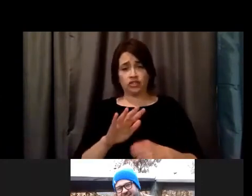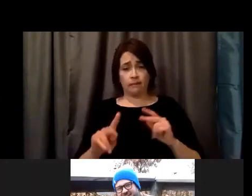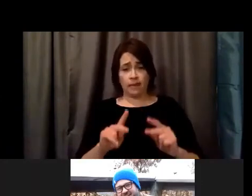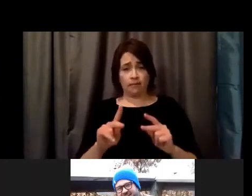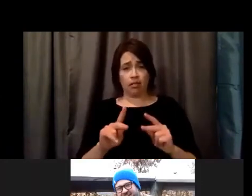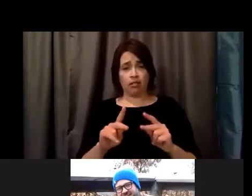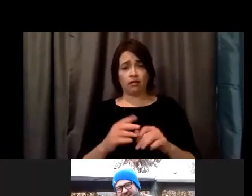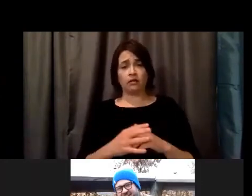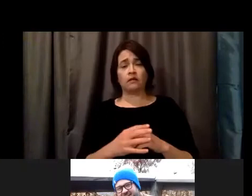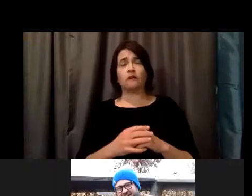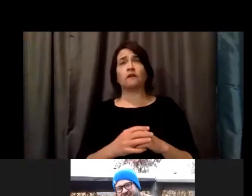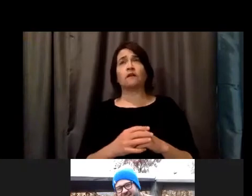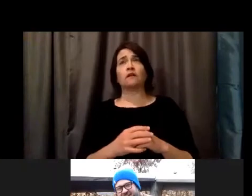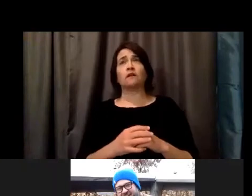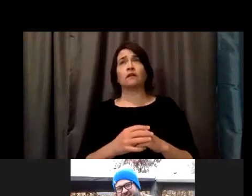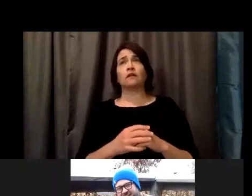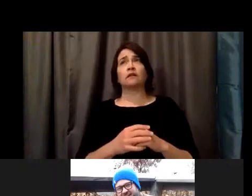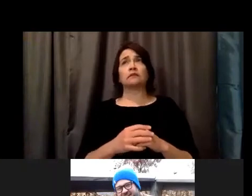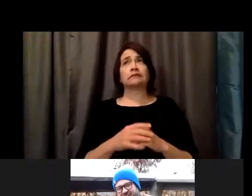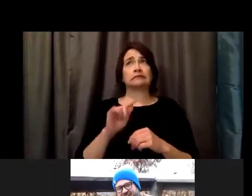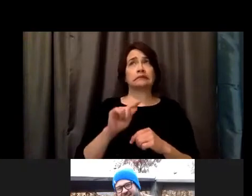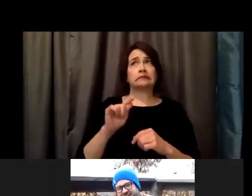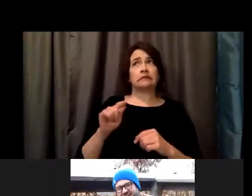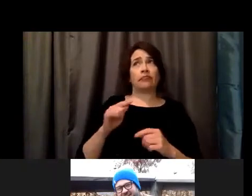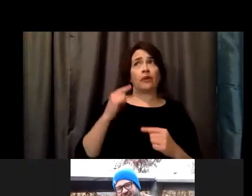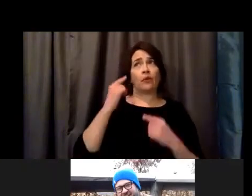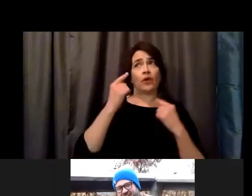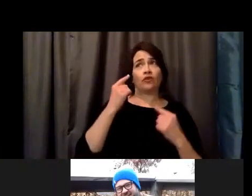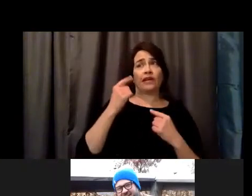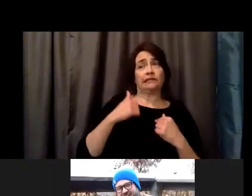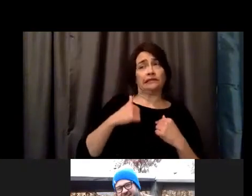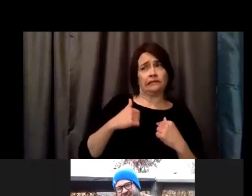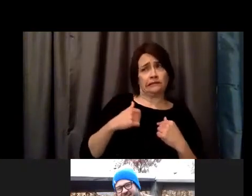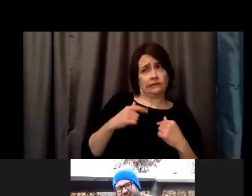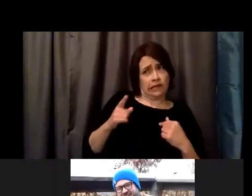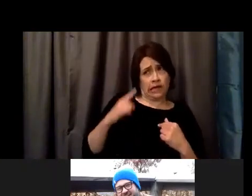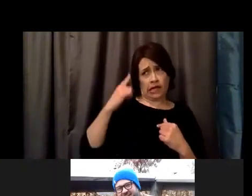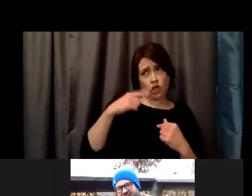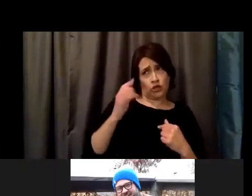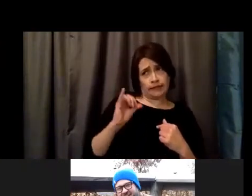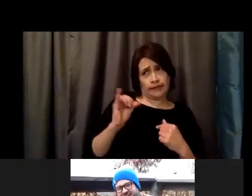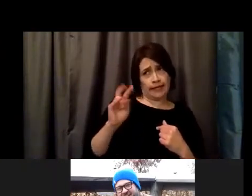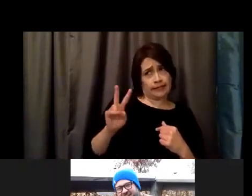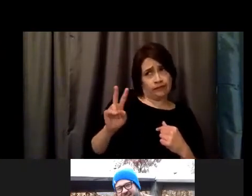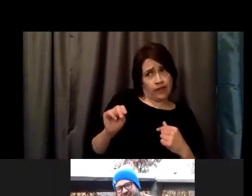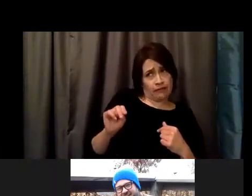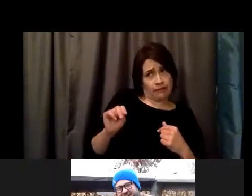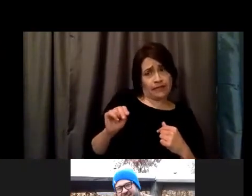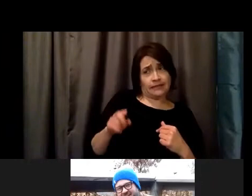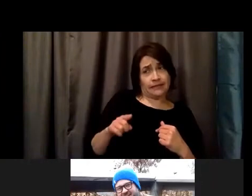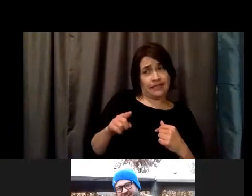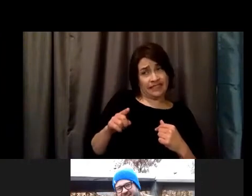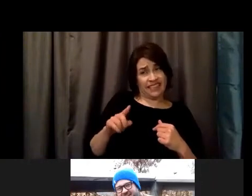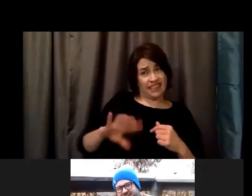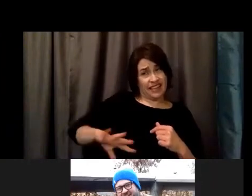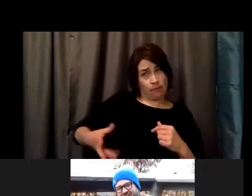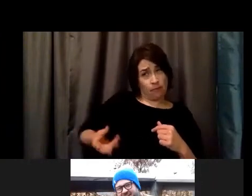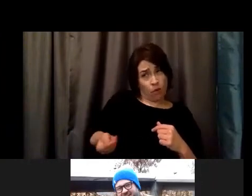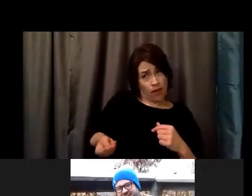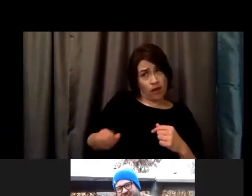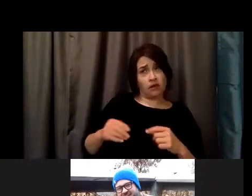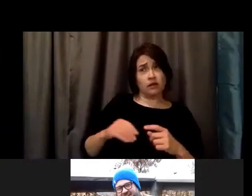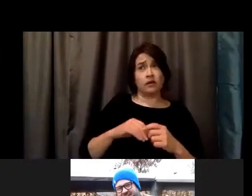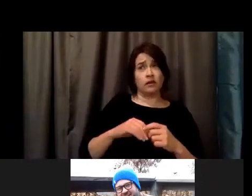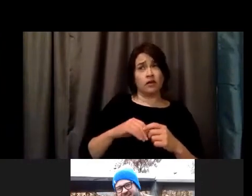of, because they're wondering, where is he from? He looks like he's Vietnamese, but is he Cambodian? Is he Laotian? But when